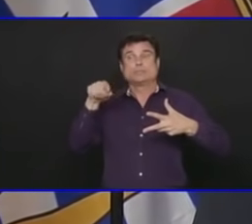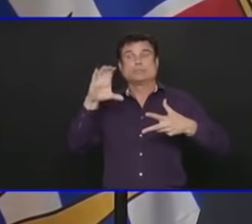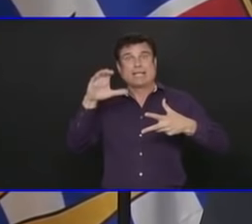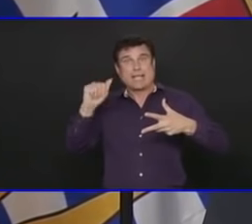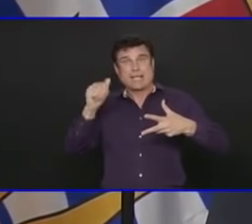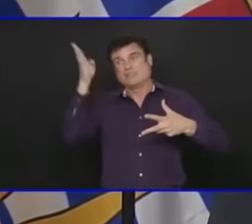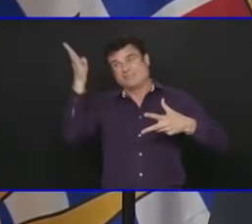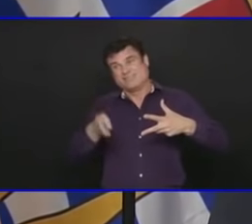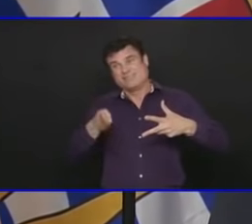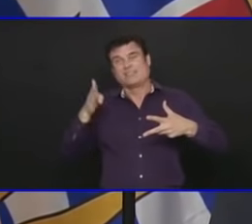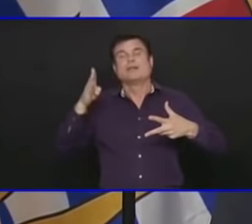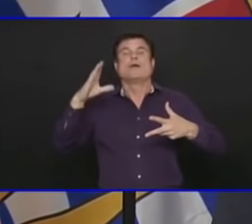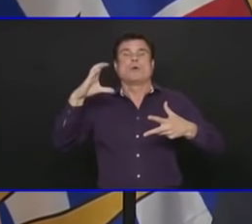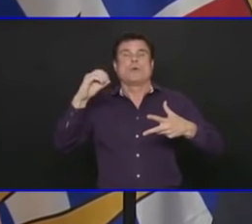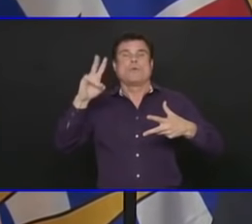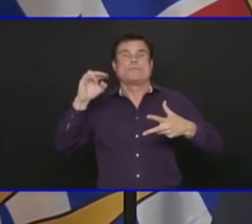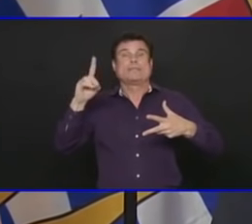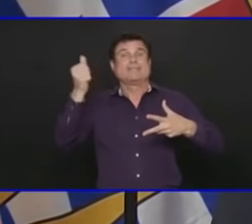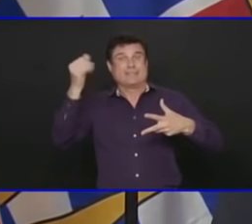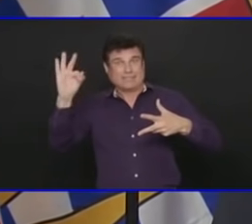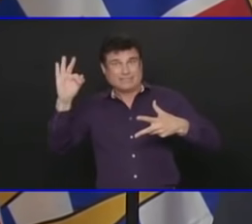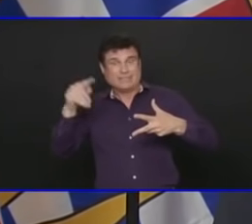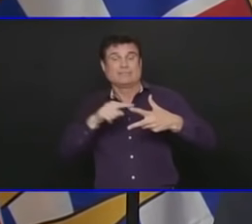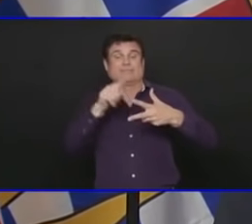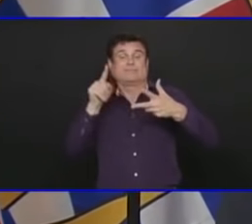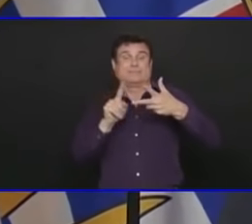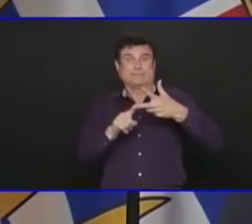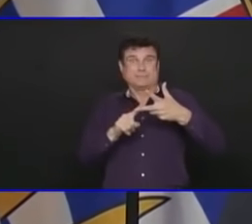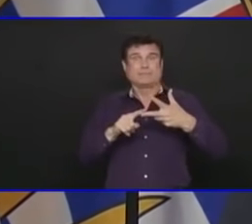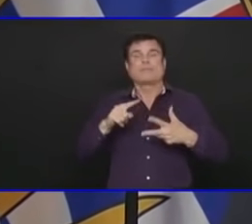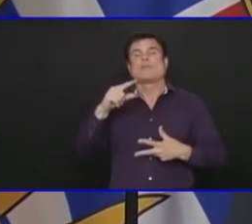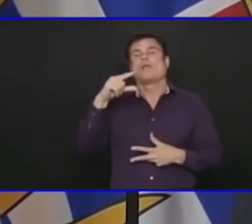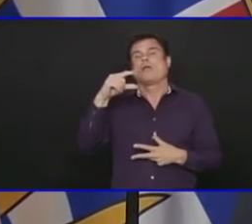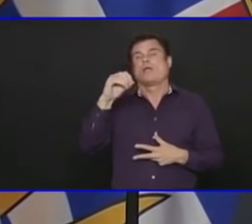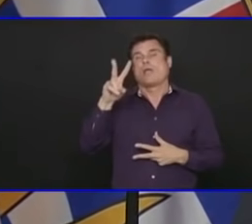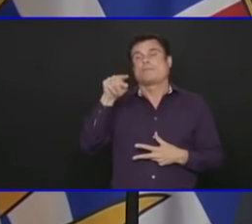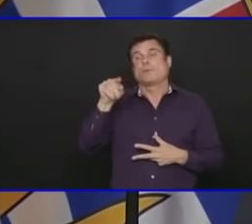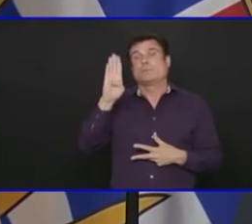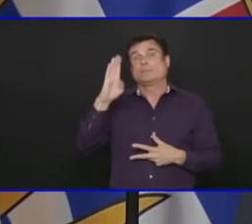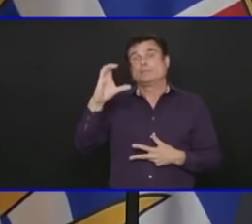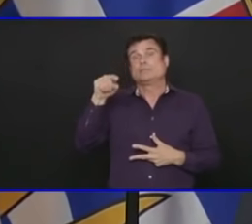gov.bc.ca/COVID-19. And for a full listing of the provincial health officer's orders, visit